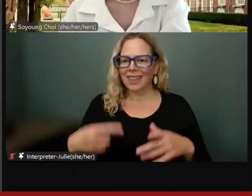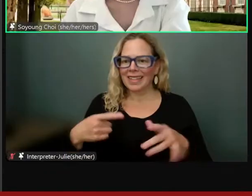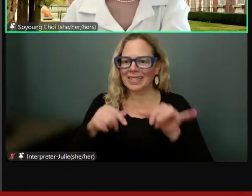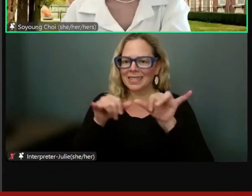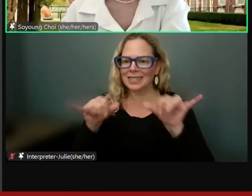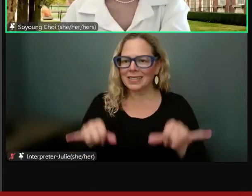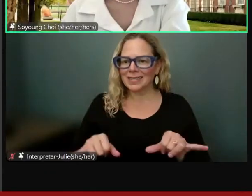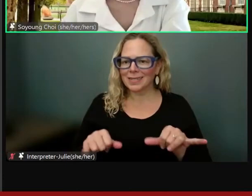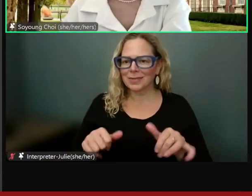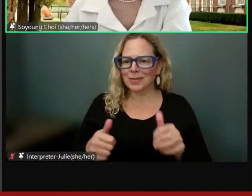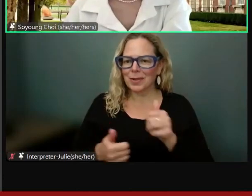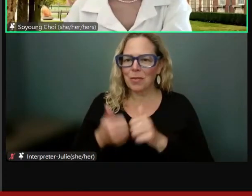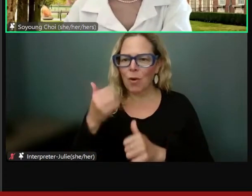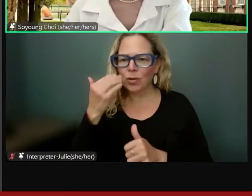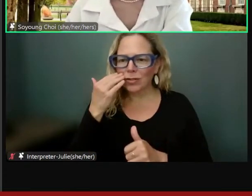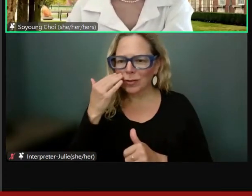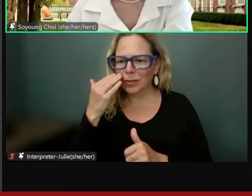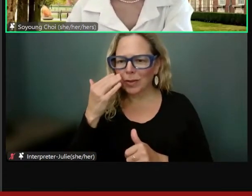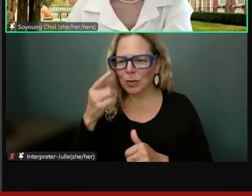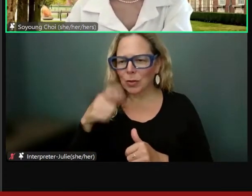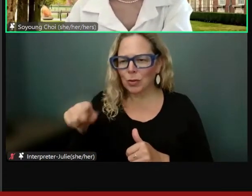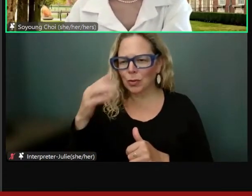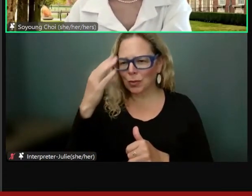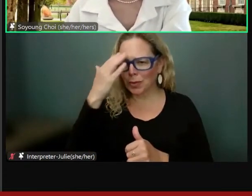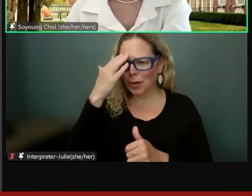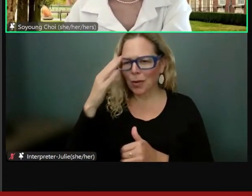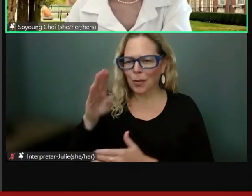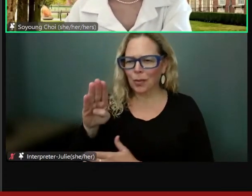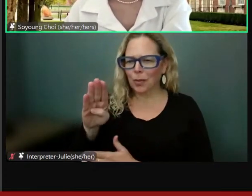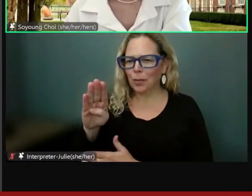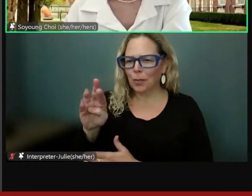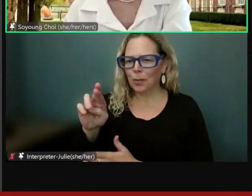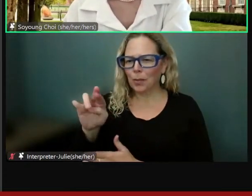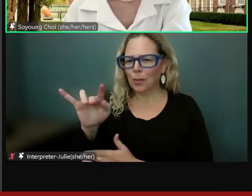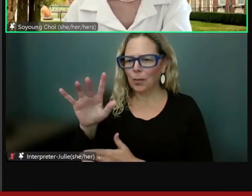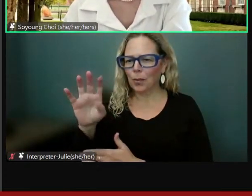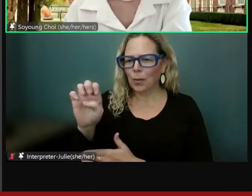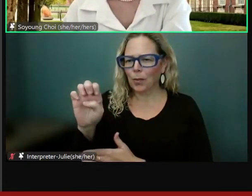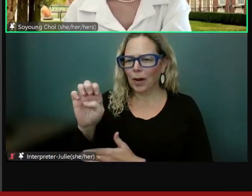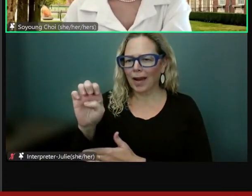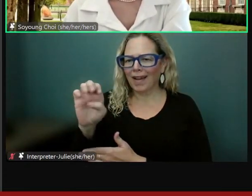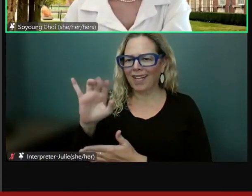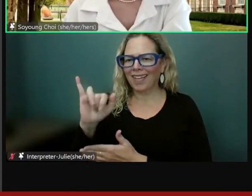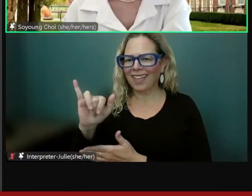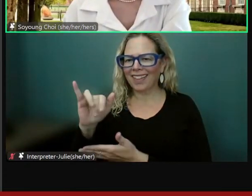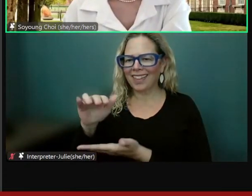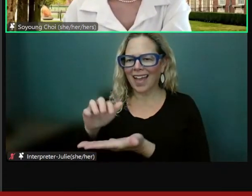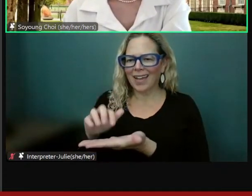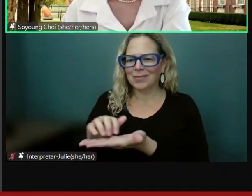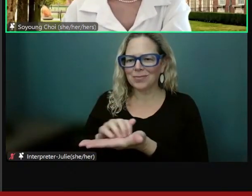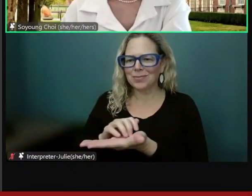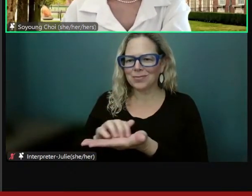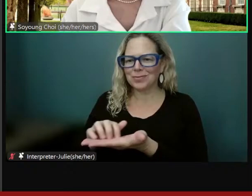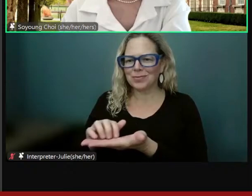of raised dots that represent letters and numbers, and